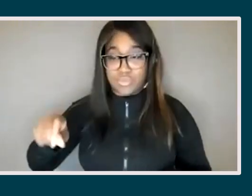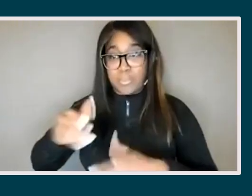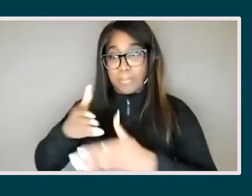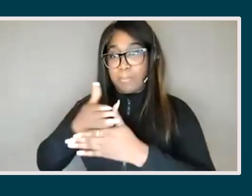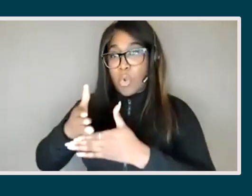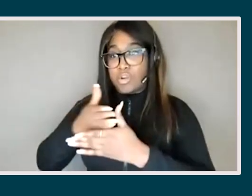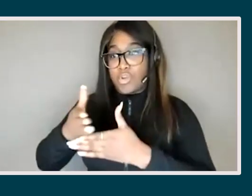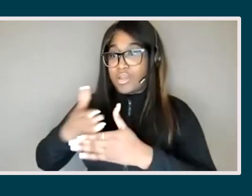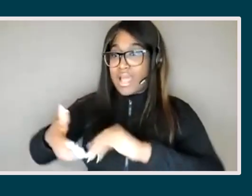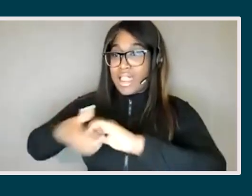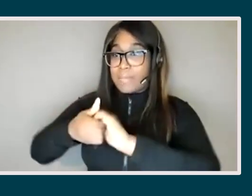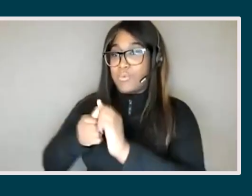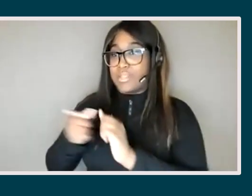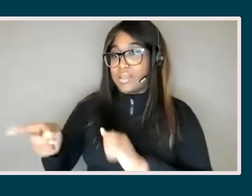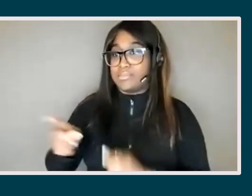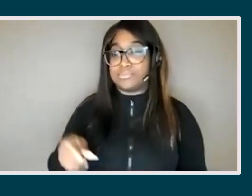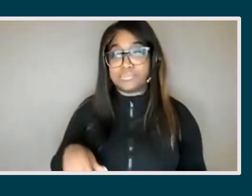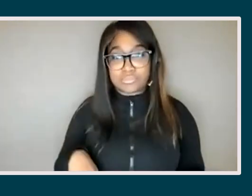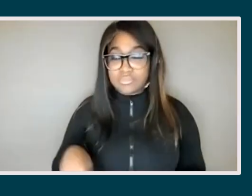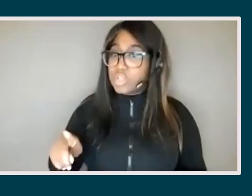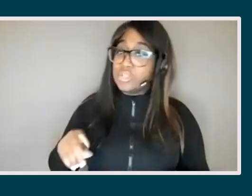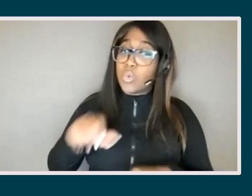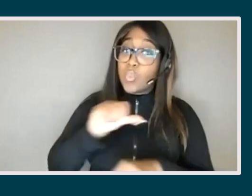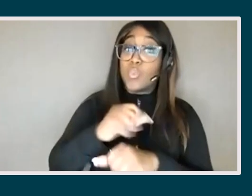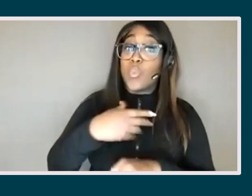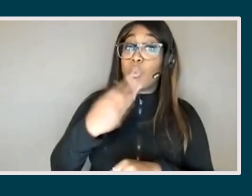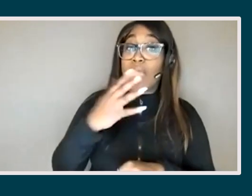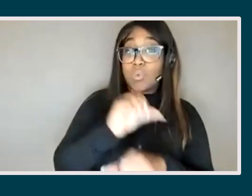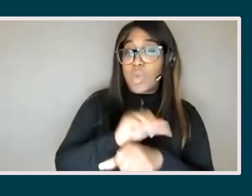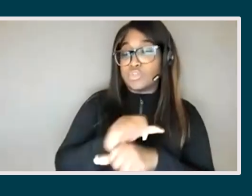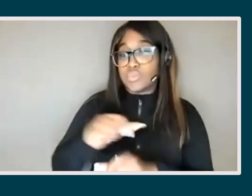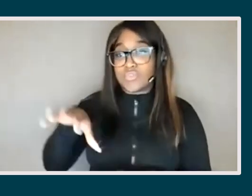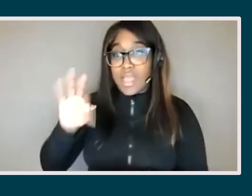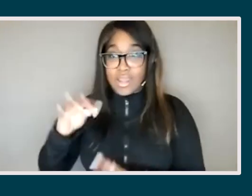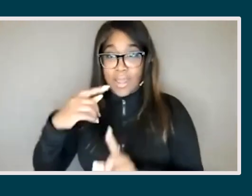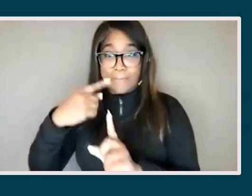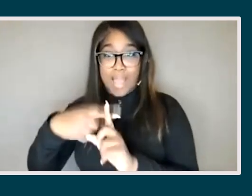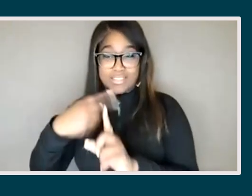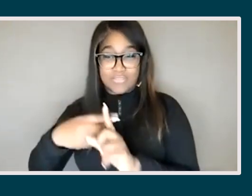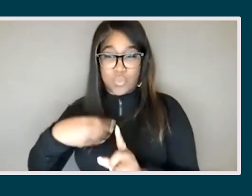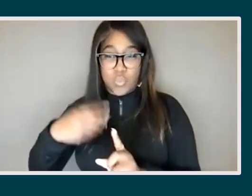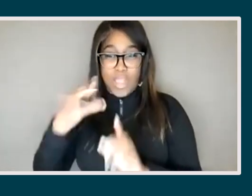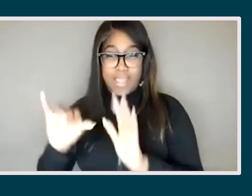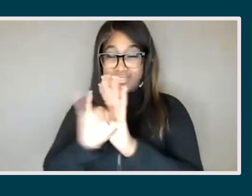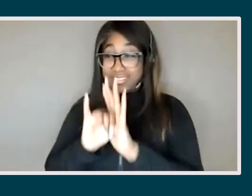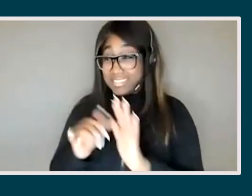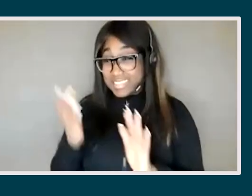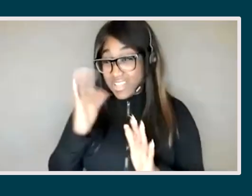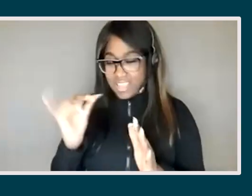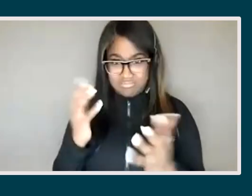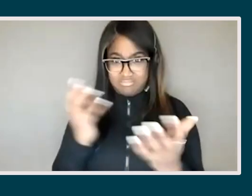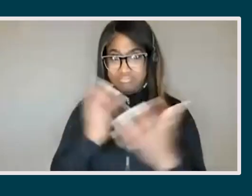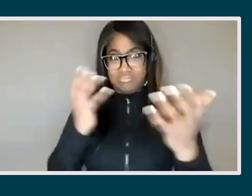white work, which is around finding a positive white identity, which sounds like a tall ask for a lot of people,